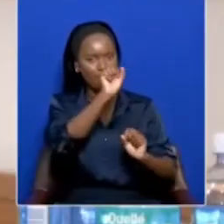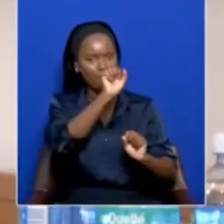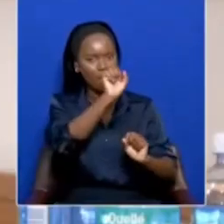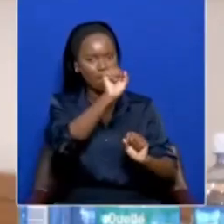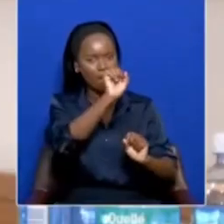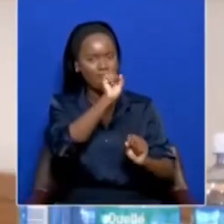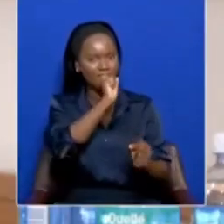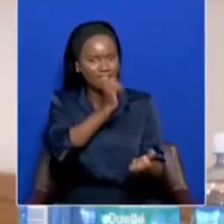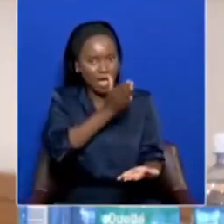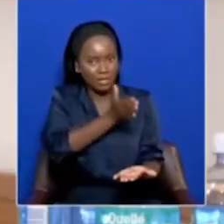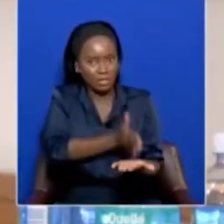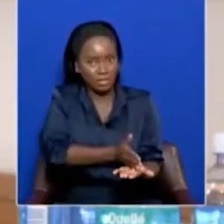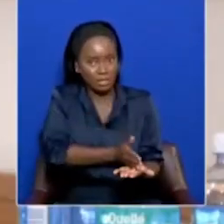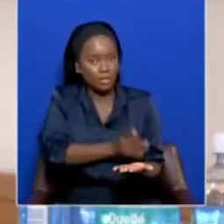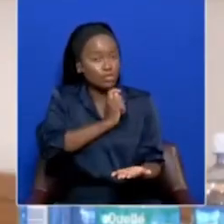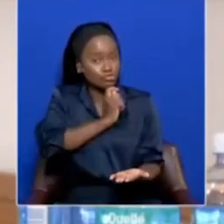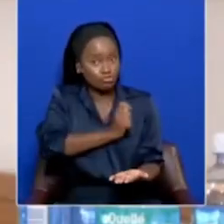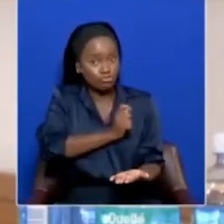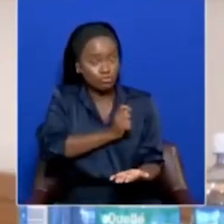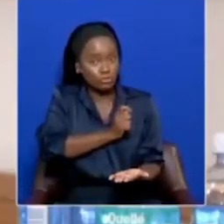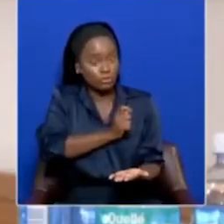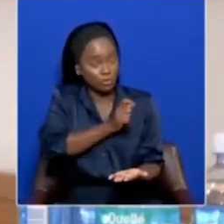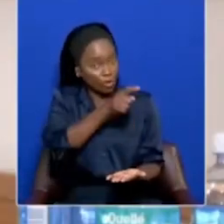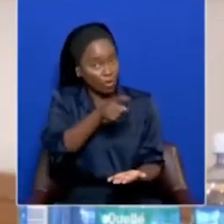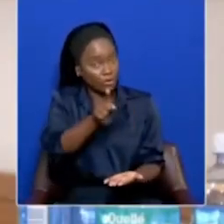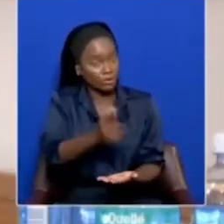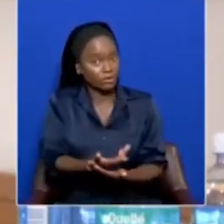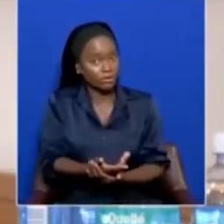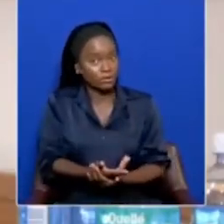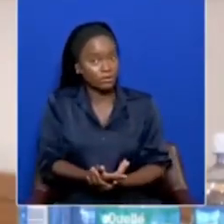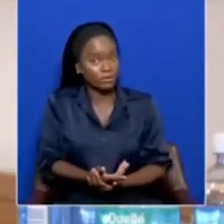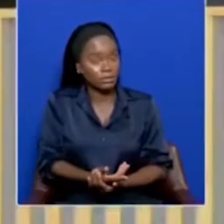and correct. Is that so?